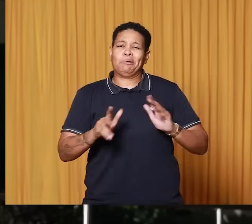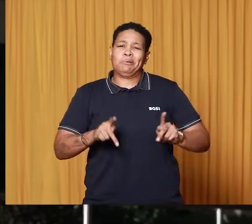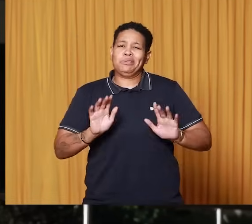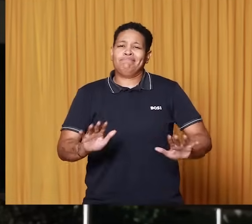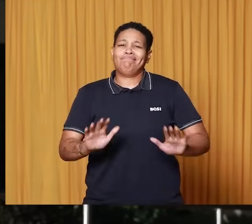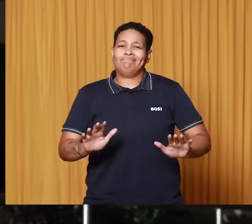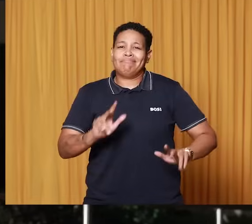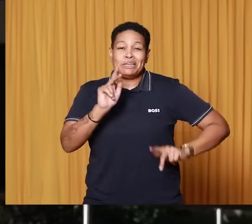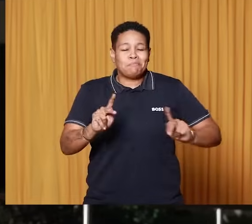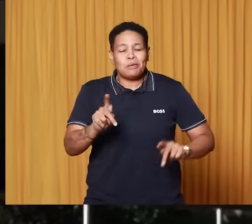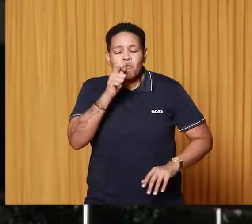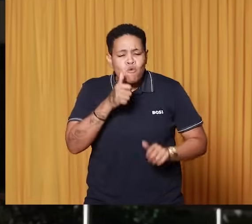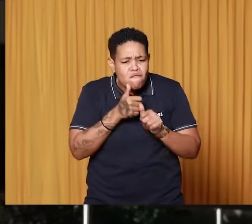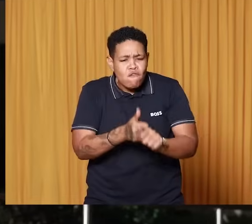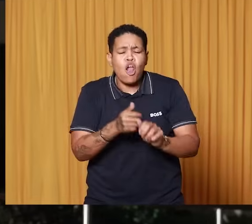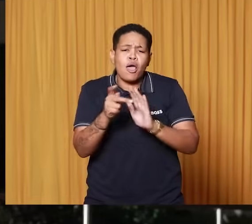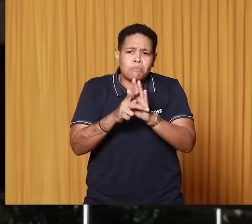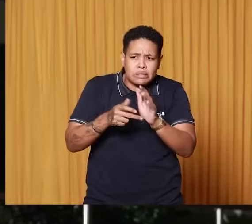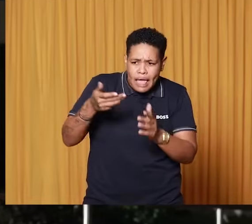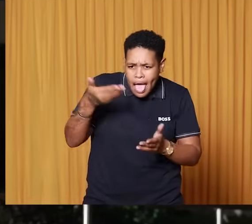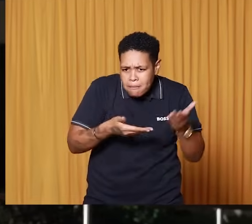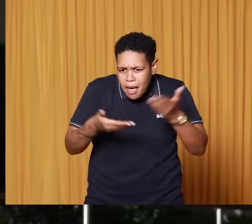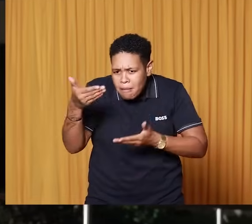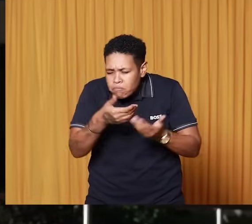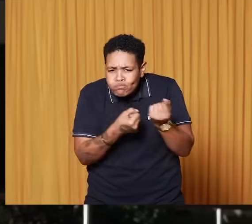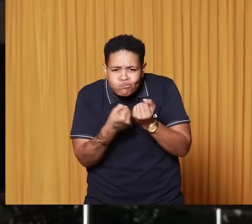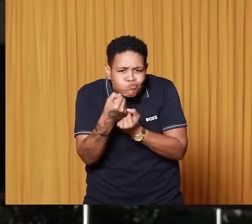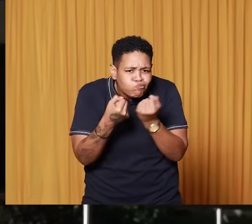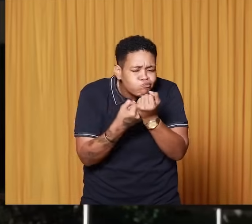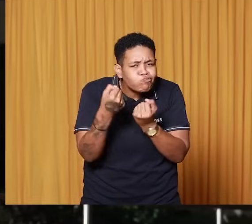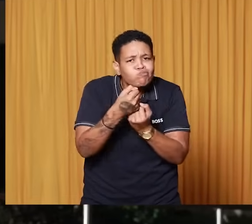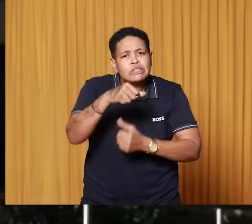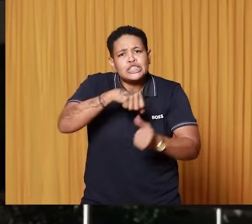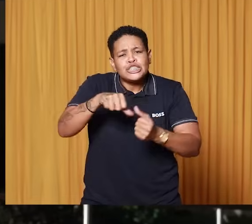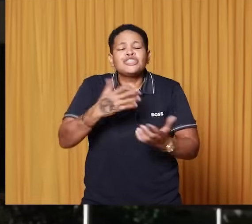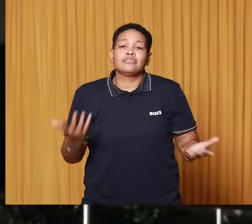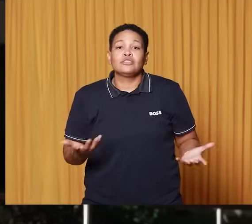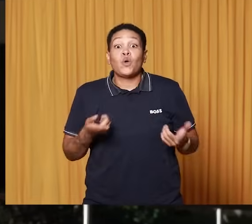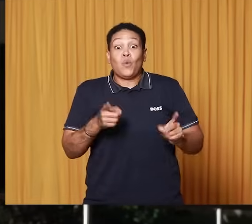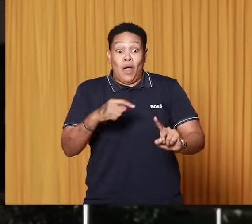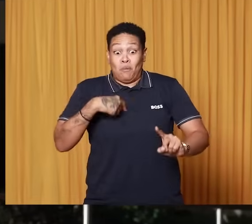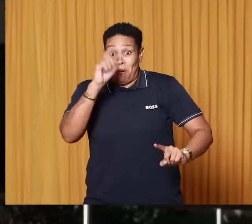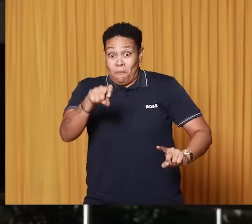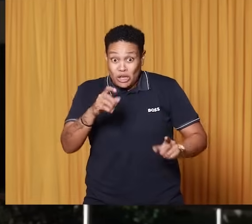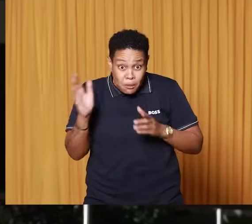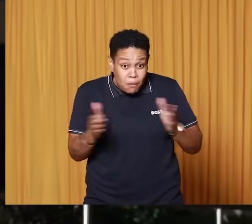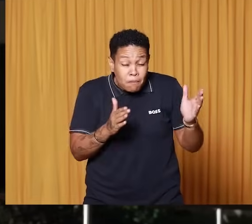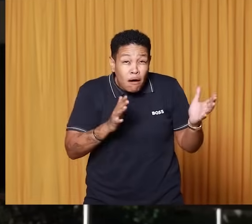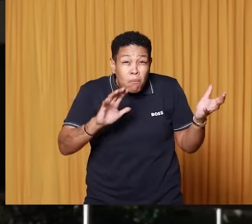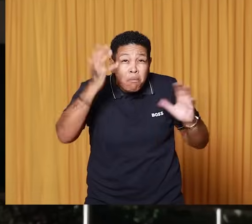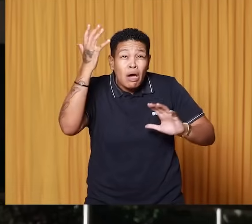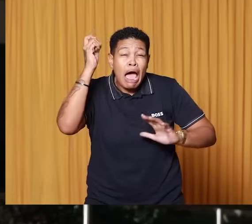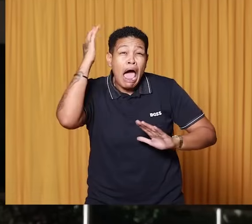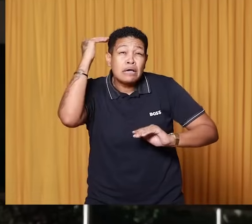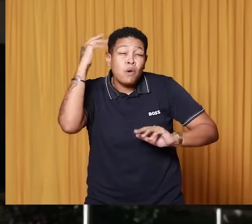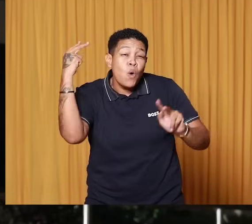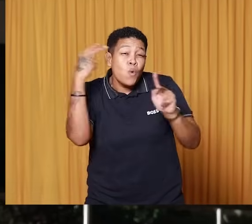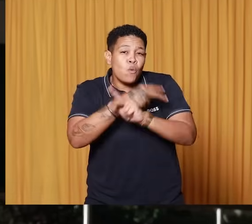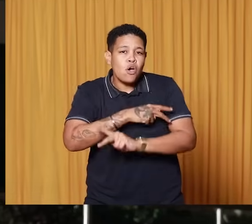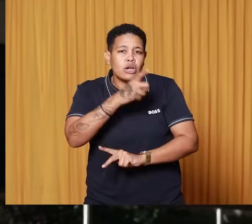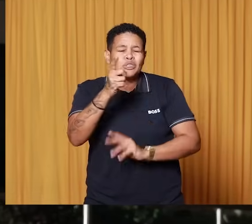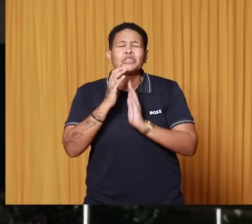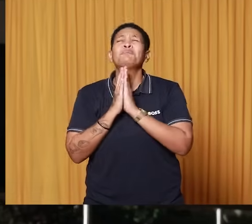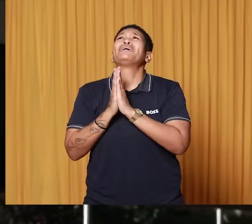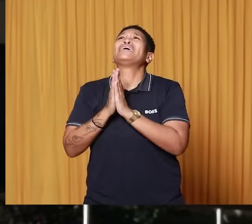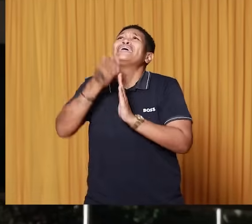people who live by the principle, each one help one. While we must prepare for the worst, let us also